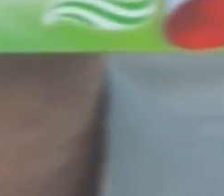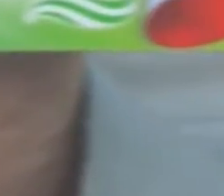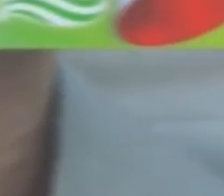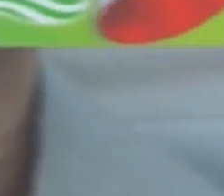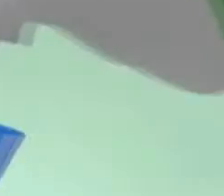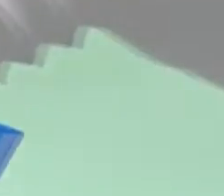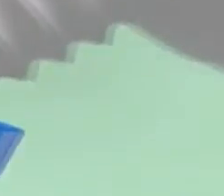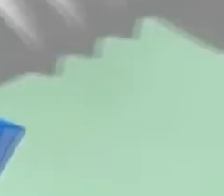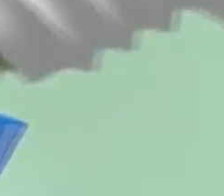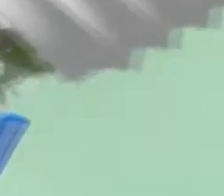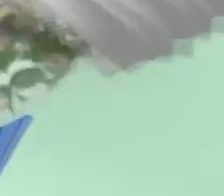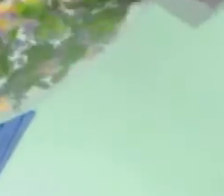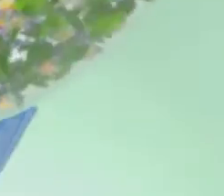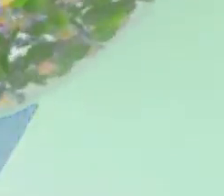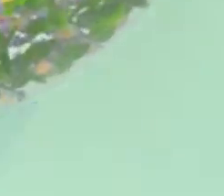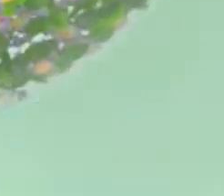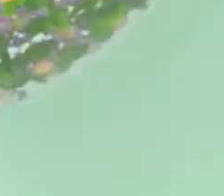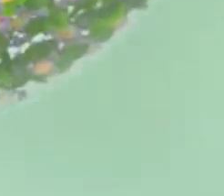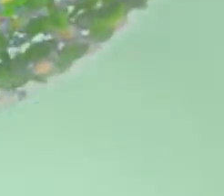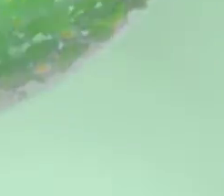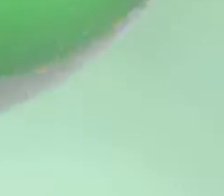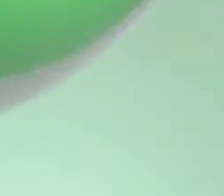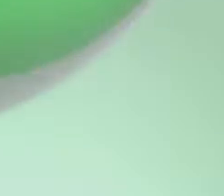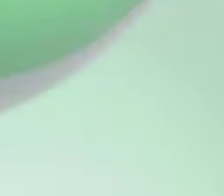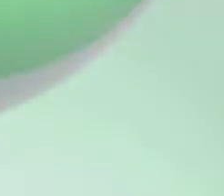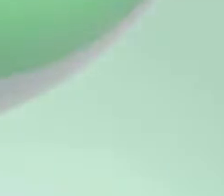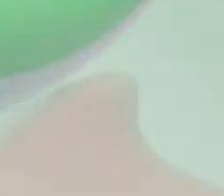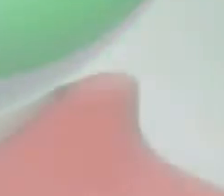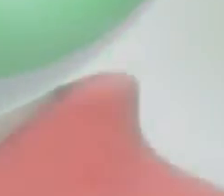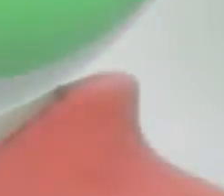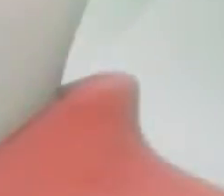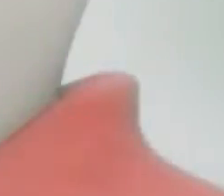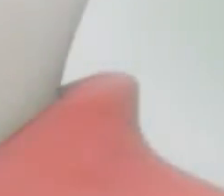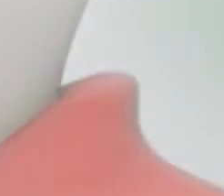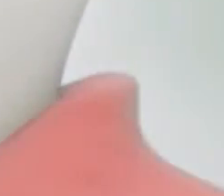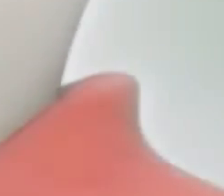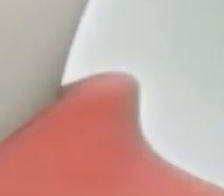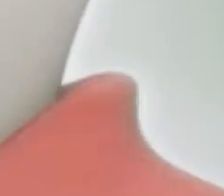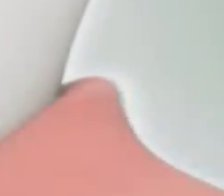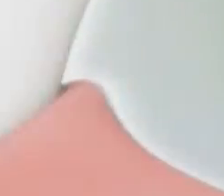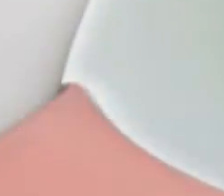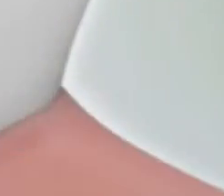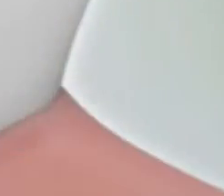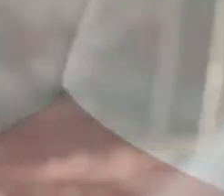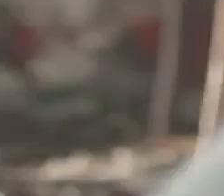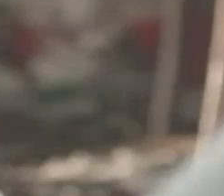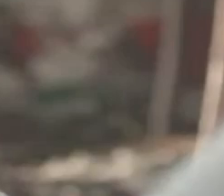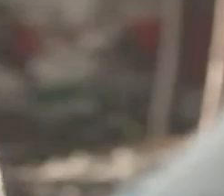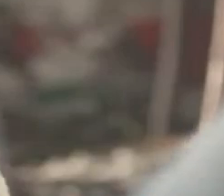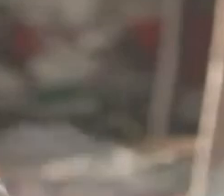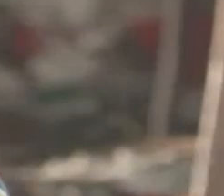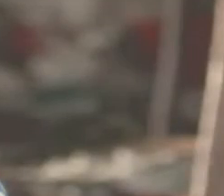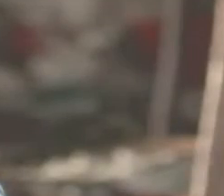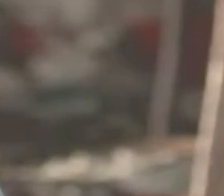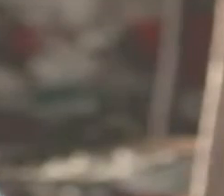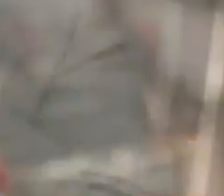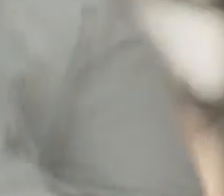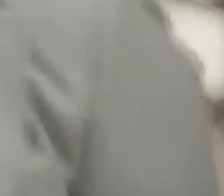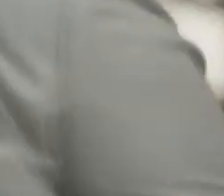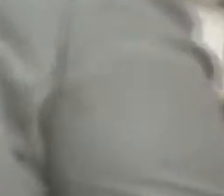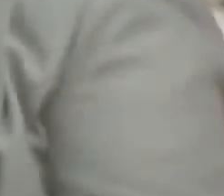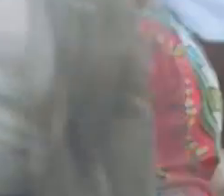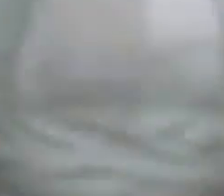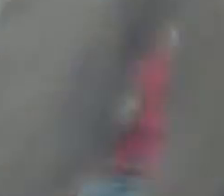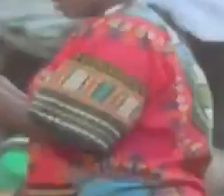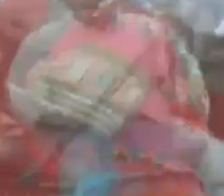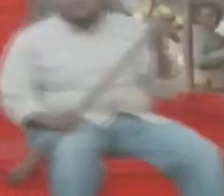Herbal contains nature's best herbs and Colgate's fluoride technology to give you strong teeth and healthy gums. Ah, Colgate Herbal.